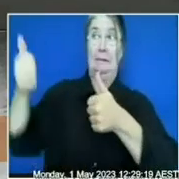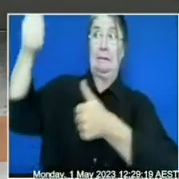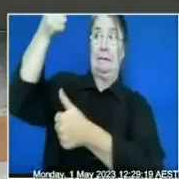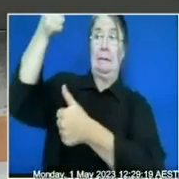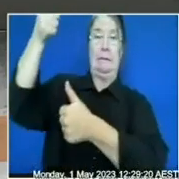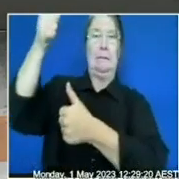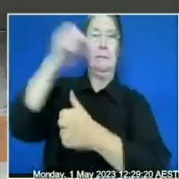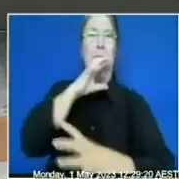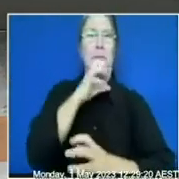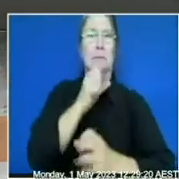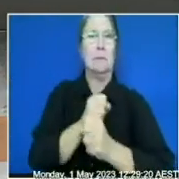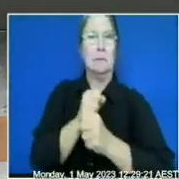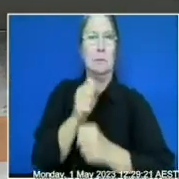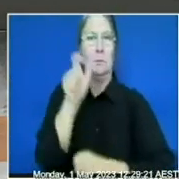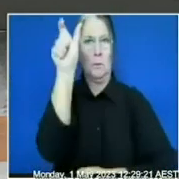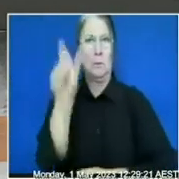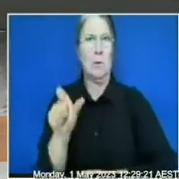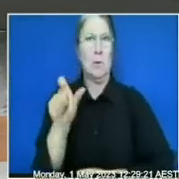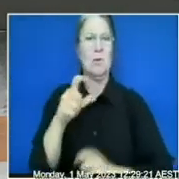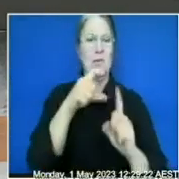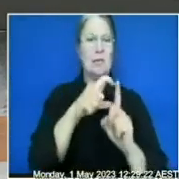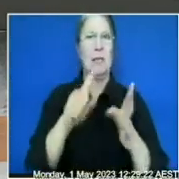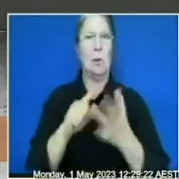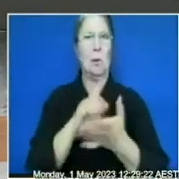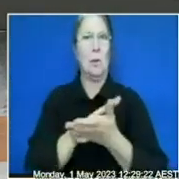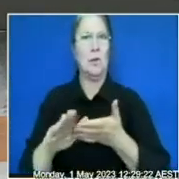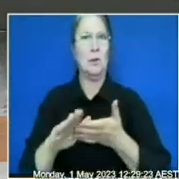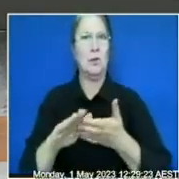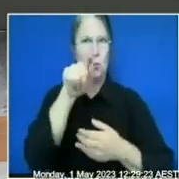letter before. So I'm